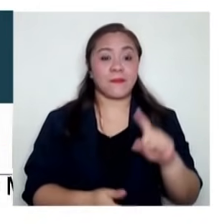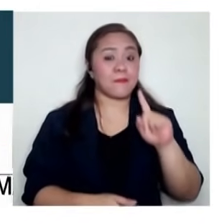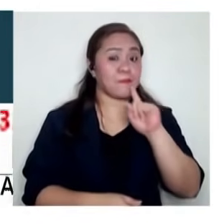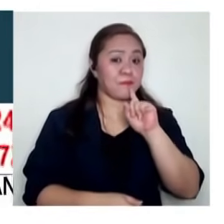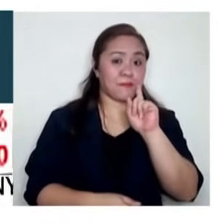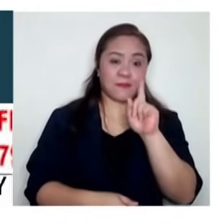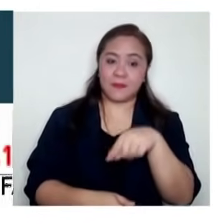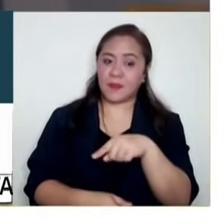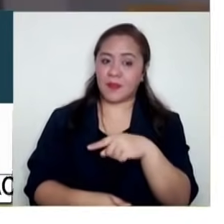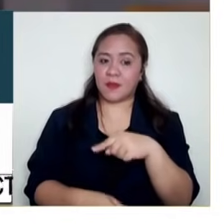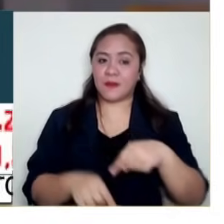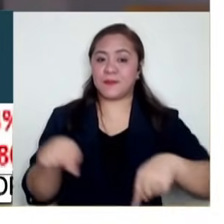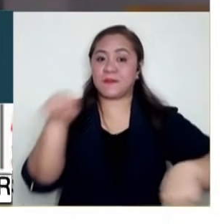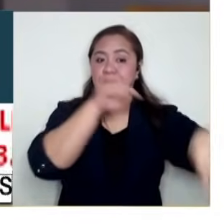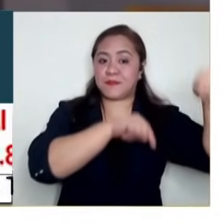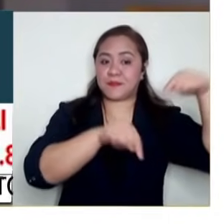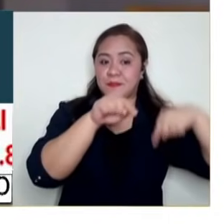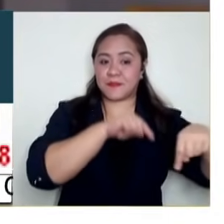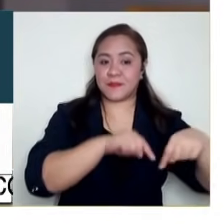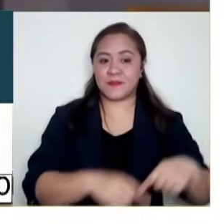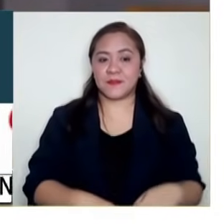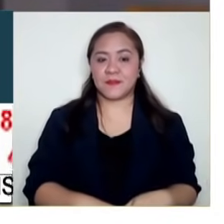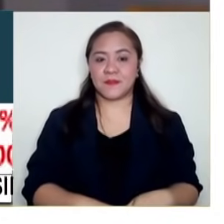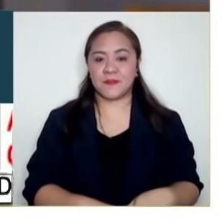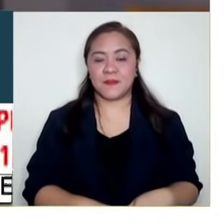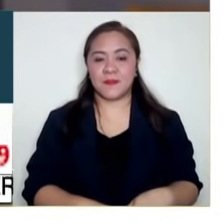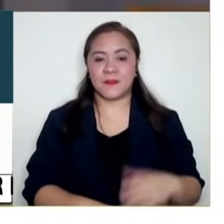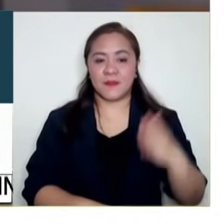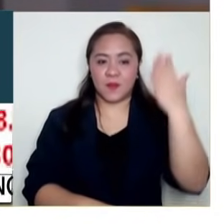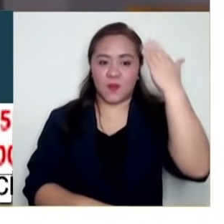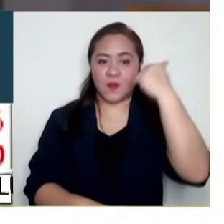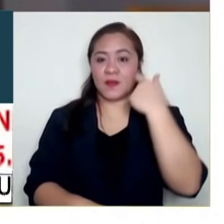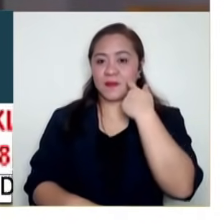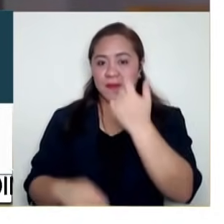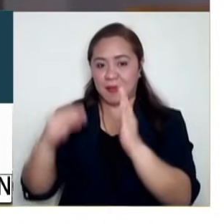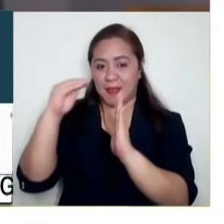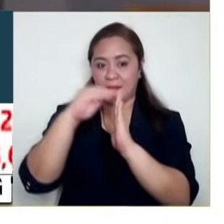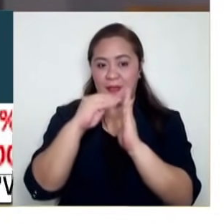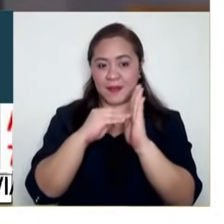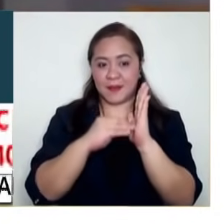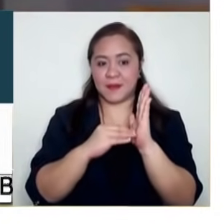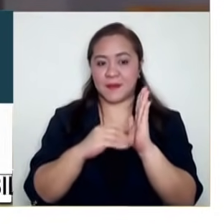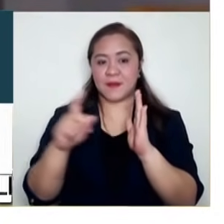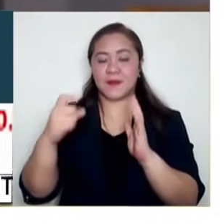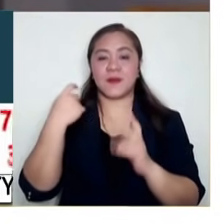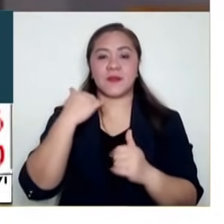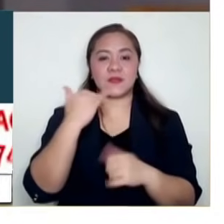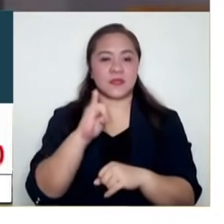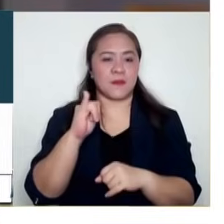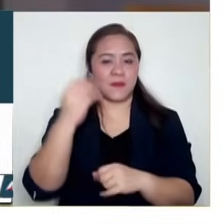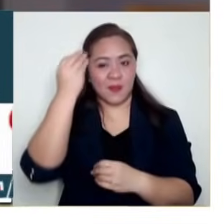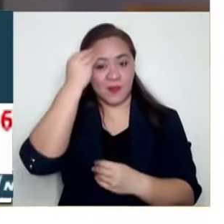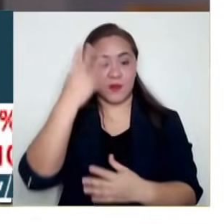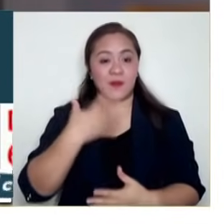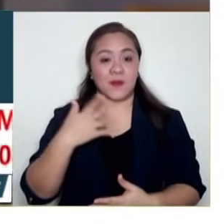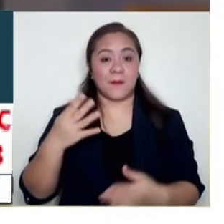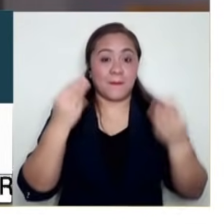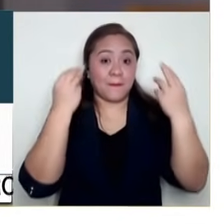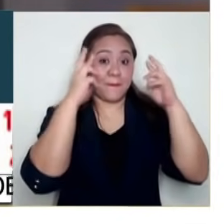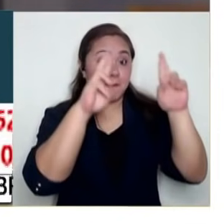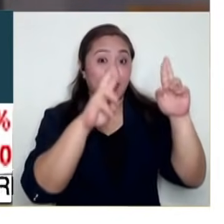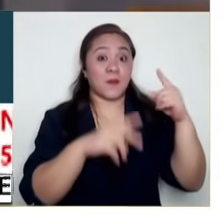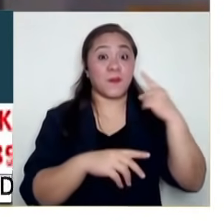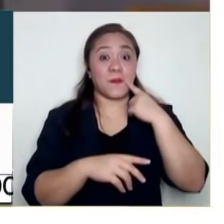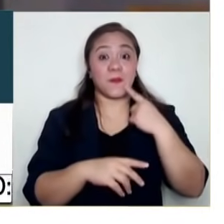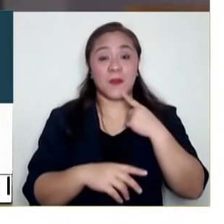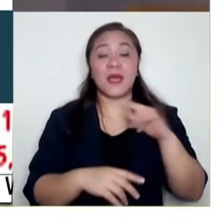Let's try to go back to that. Carmina, I take note of what you're saying, and I really take note also of what Mayor Moreno is saying.